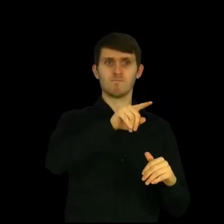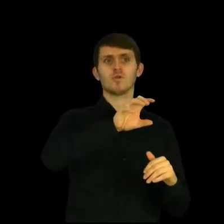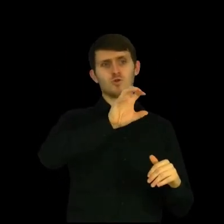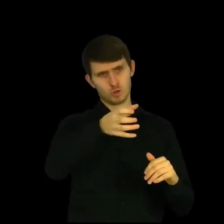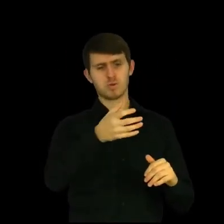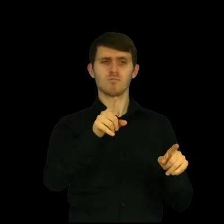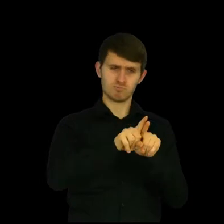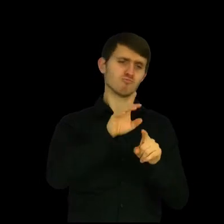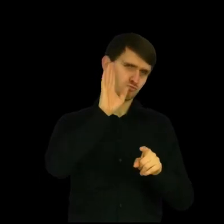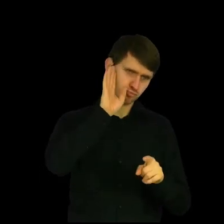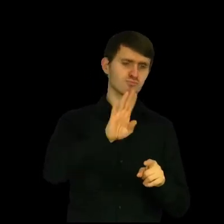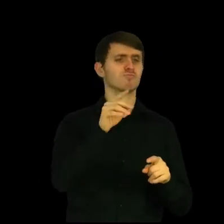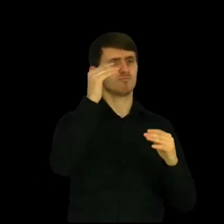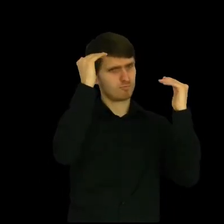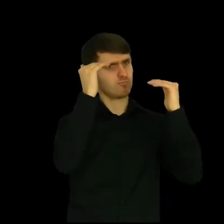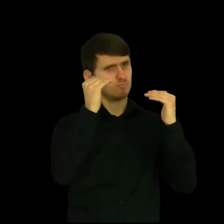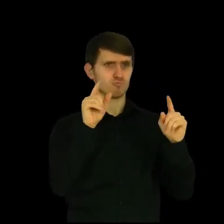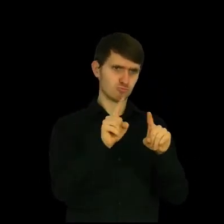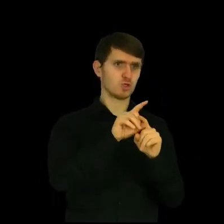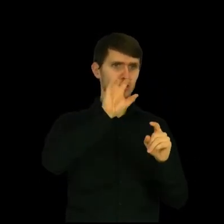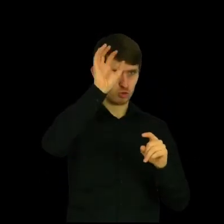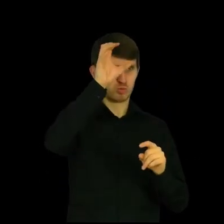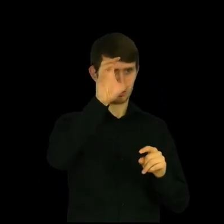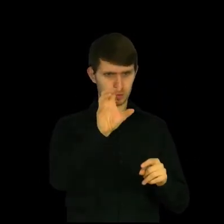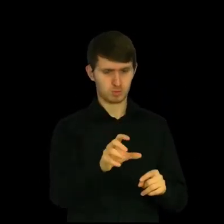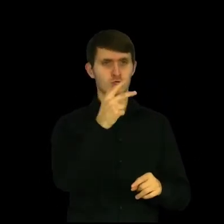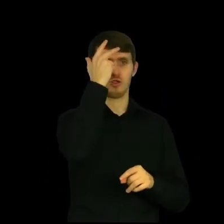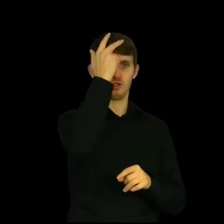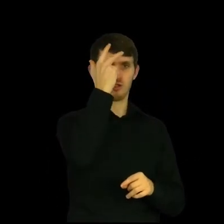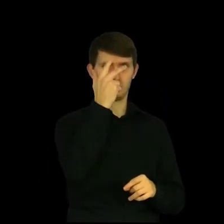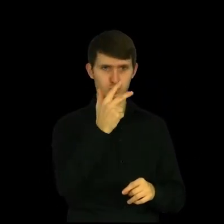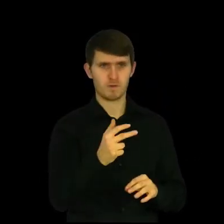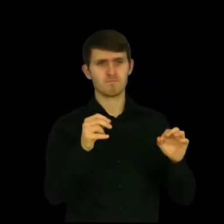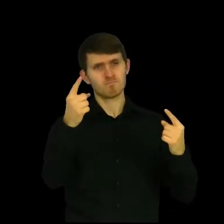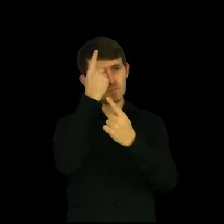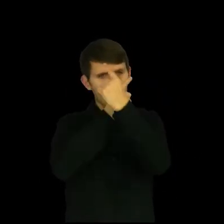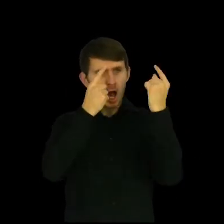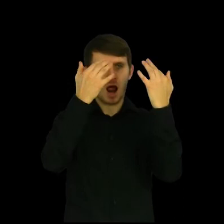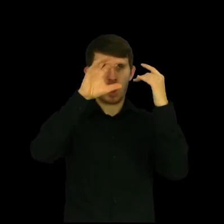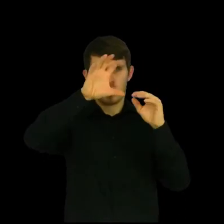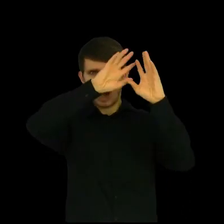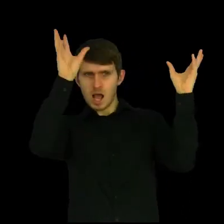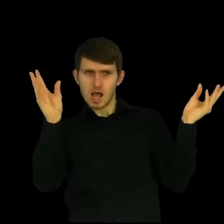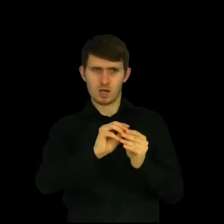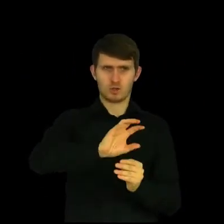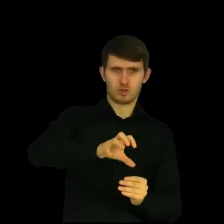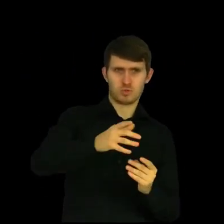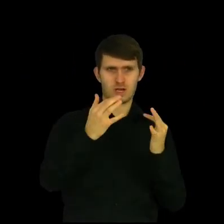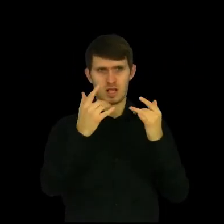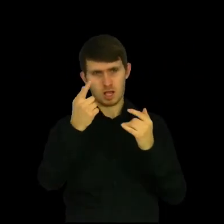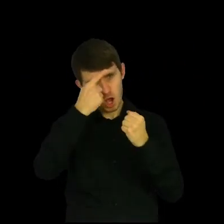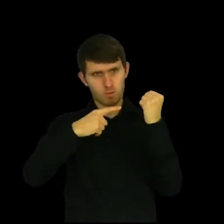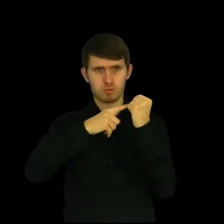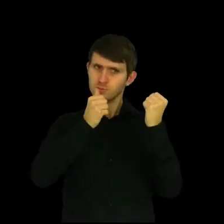3. That is another group of 3. And we're going to think about how many groups of 3 we're actually going to get. So this